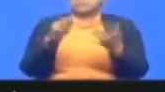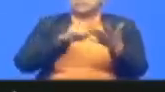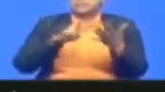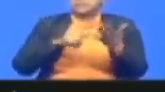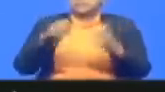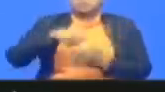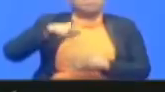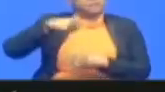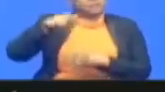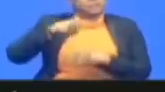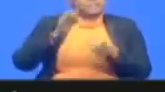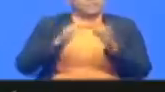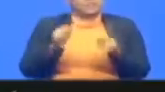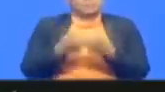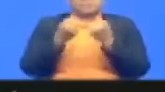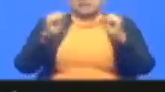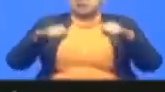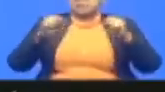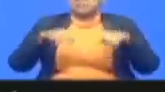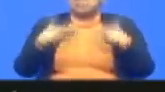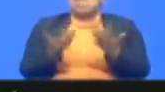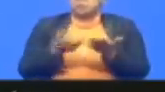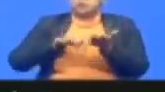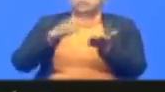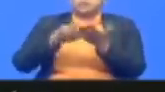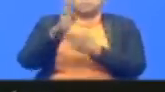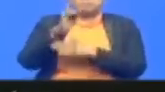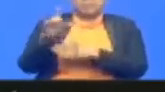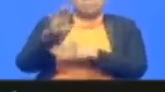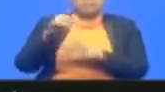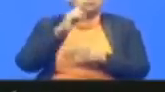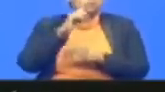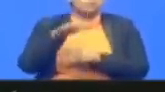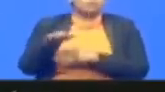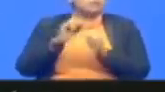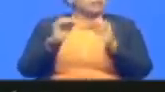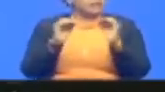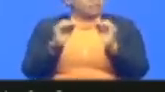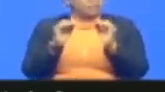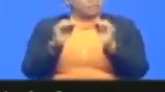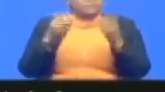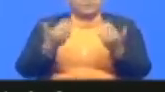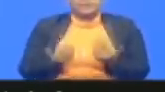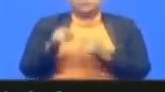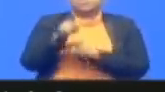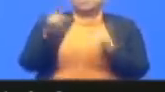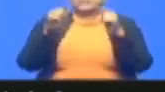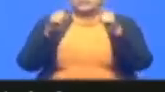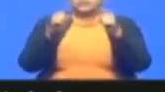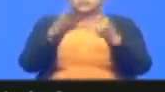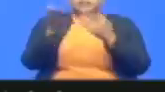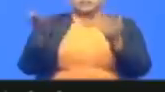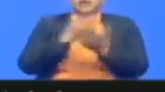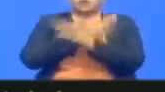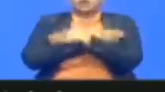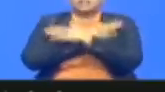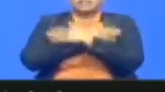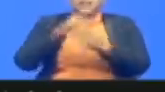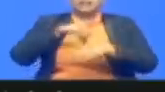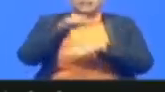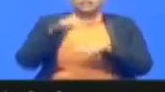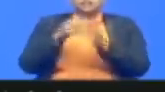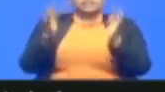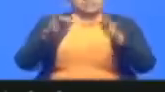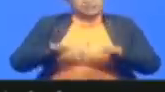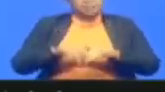no agreement on the division of revenue bill by tomorrow morning. The senators accused their colleagues in the National Assembly and the